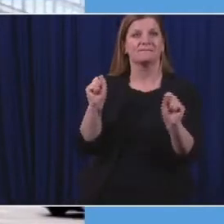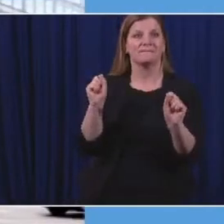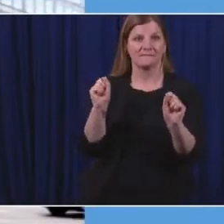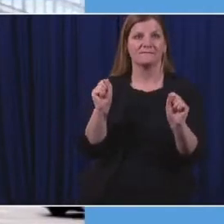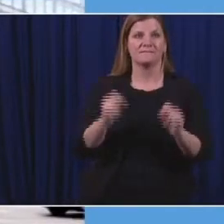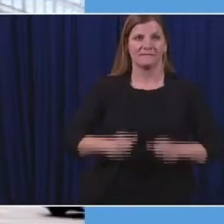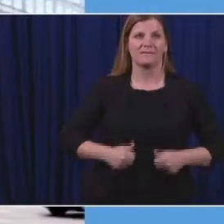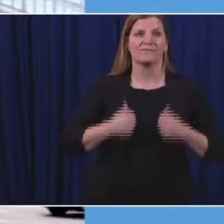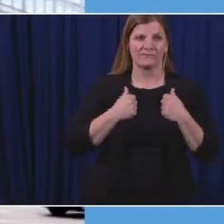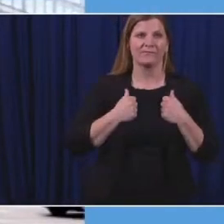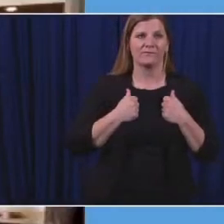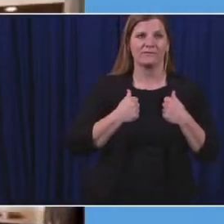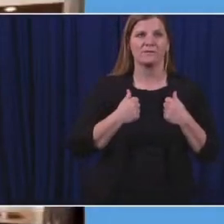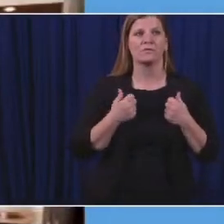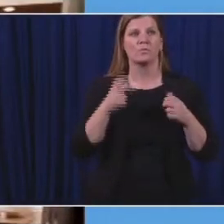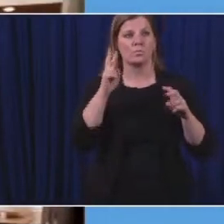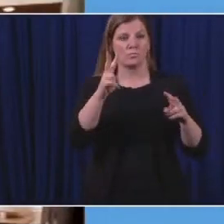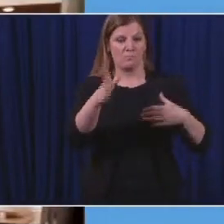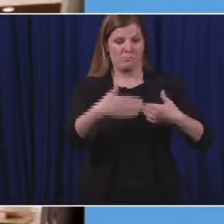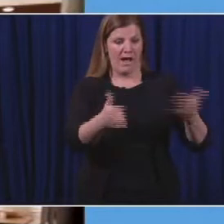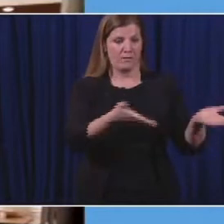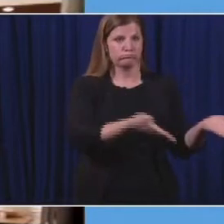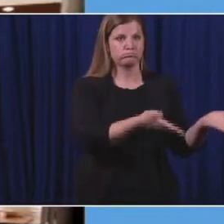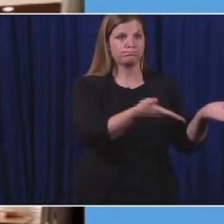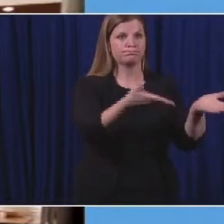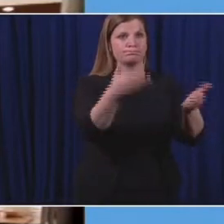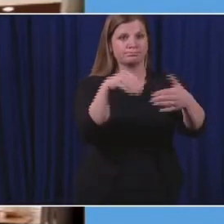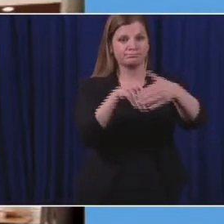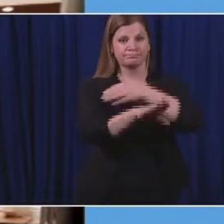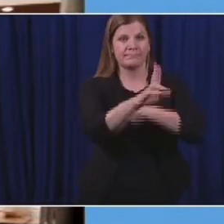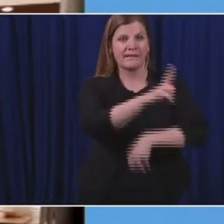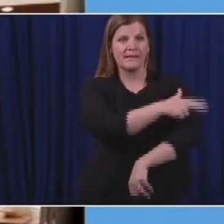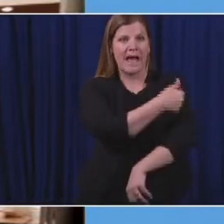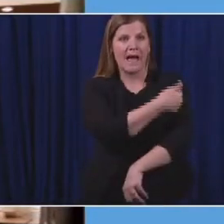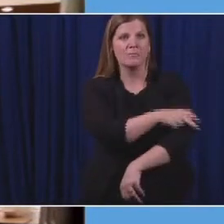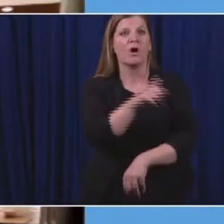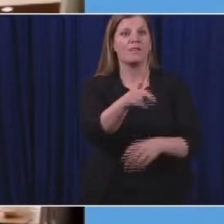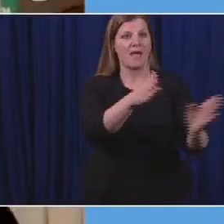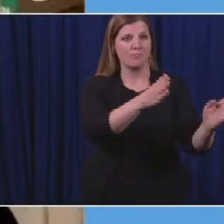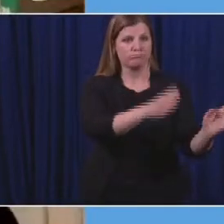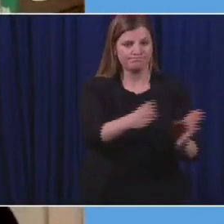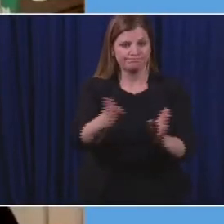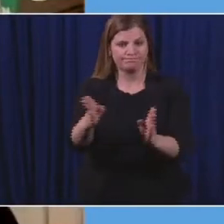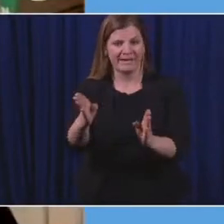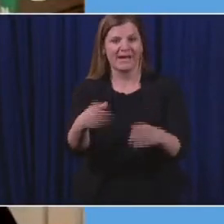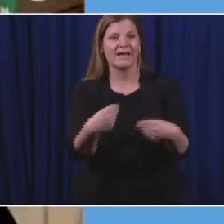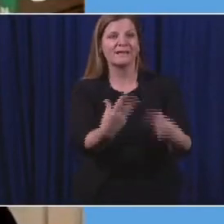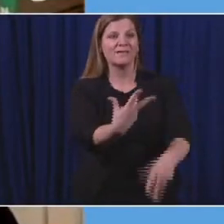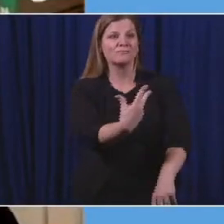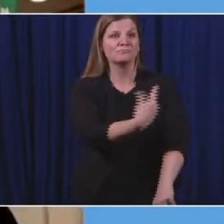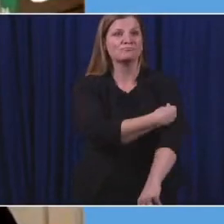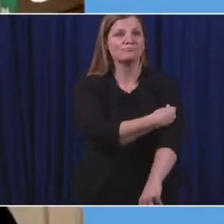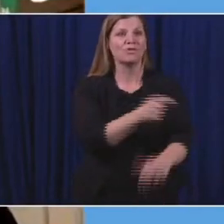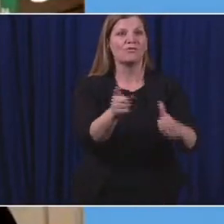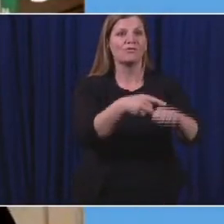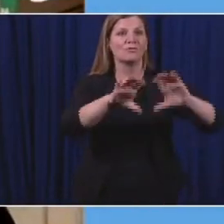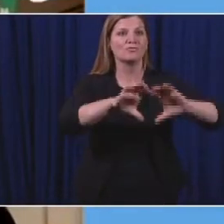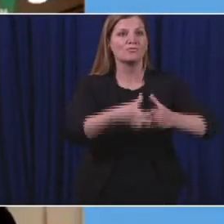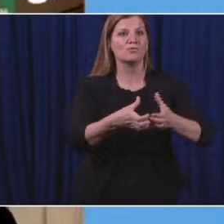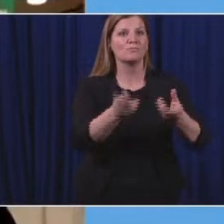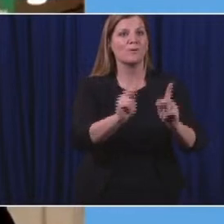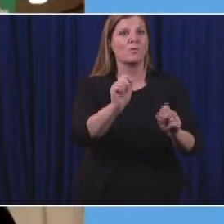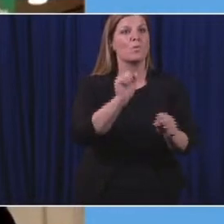then taken into the hospital where the vaccines were prepared for shots for the first group of healthcare workers. Our